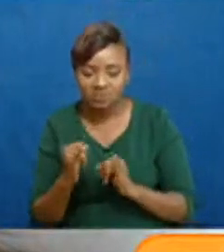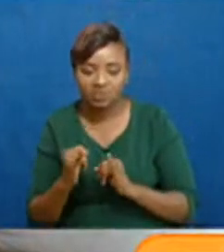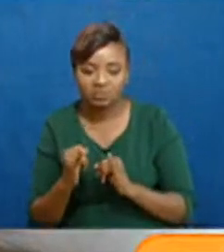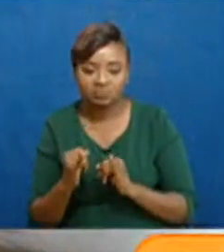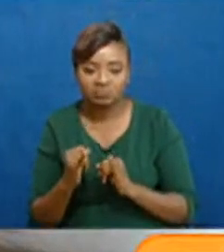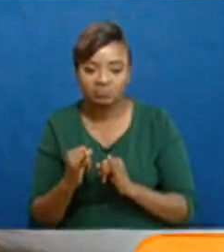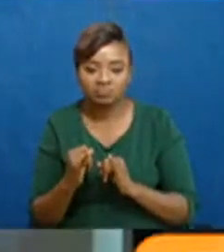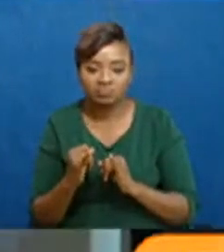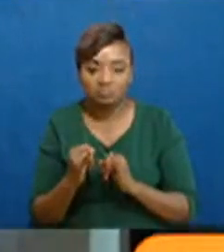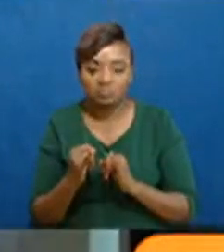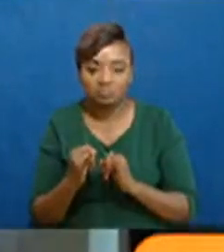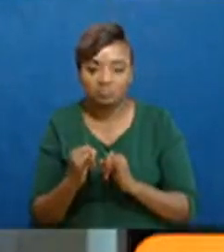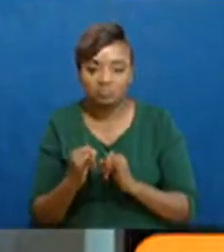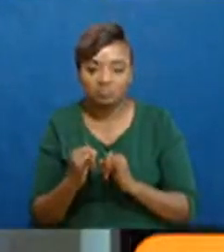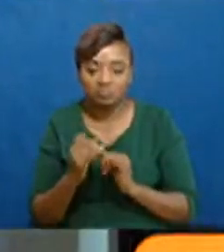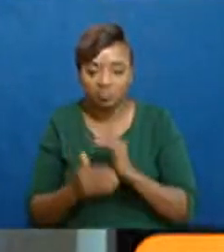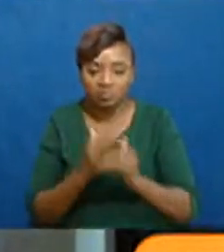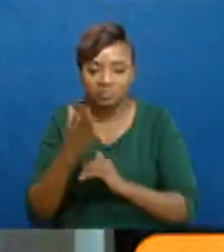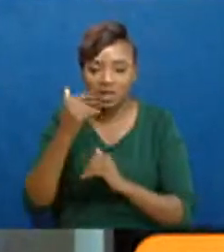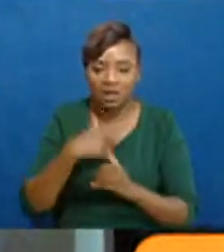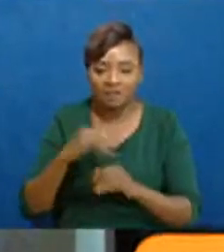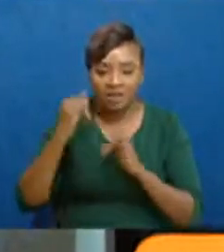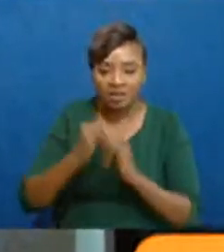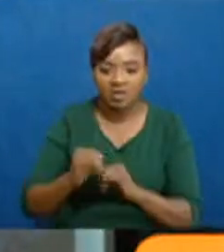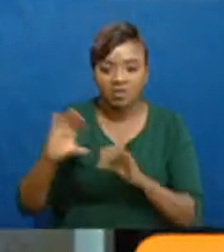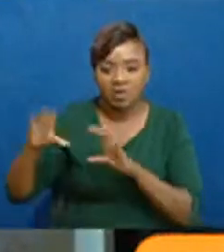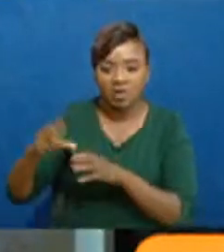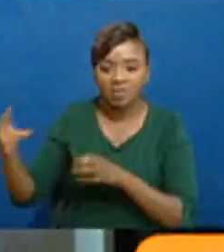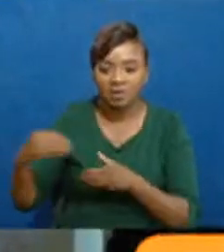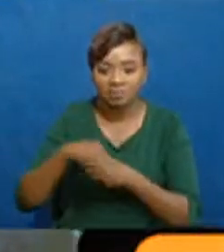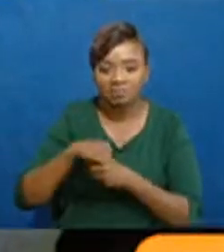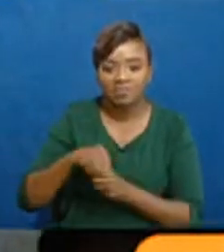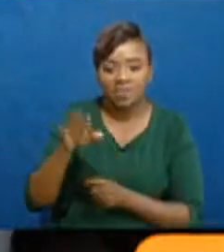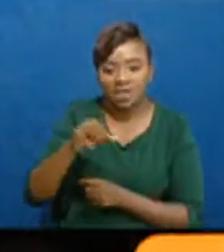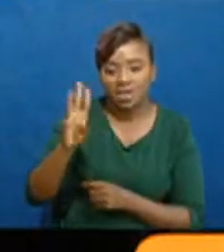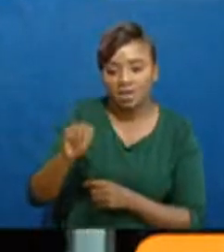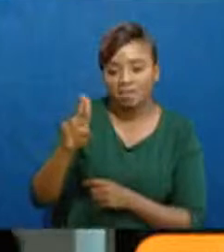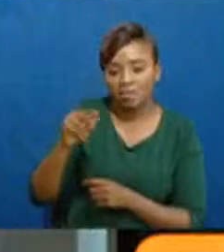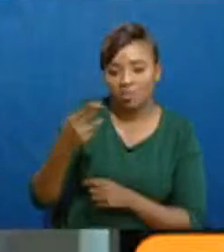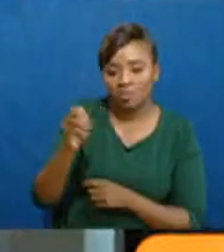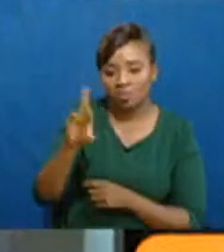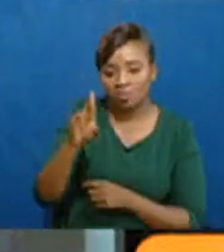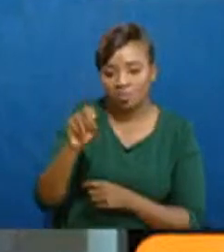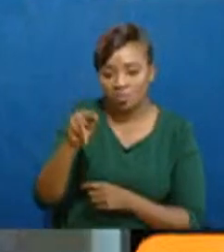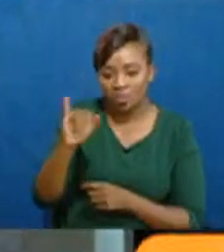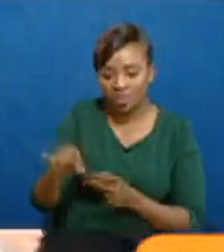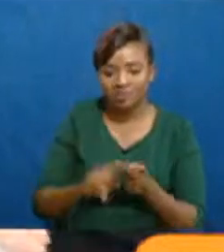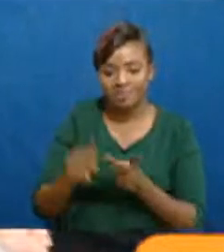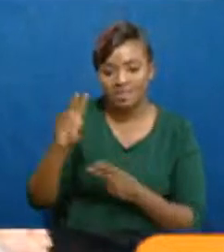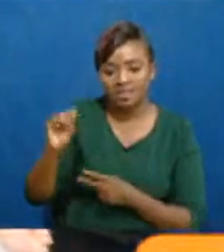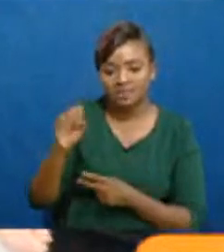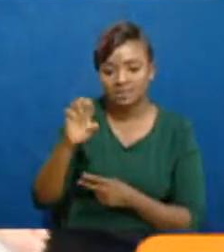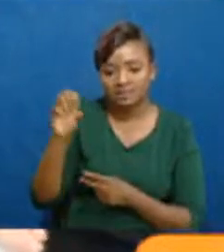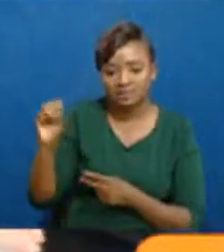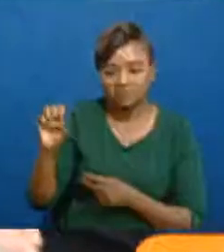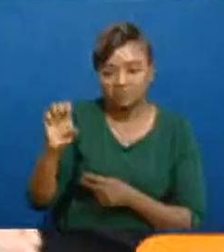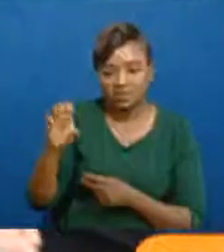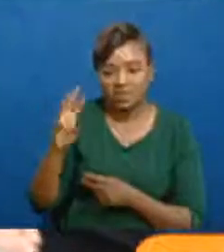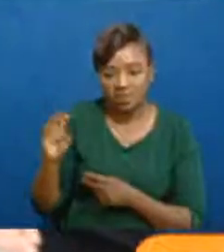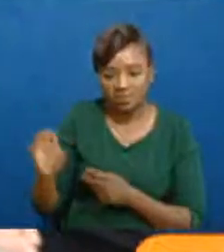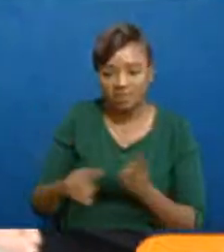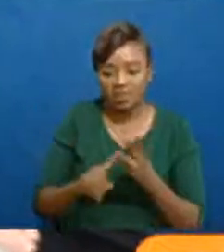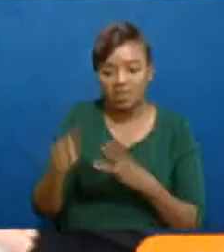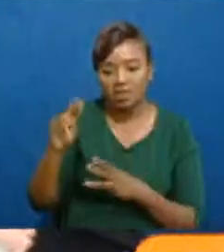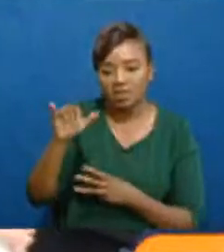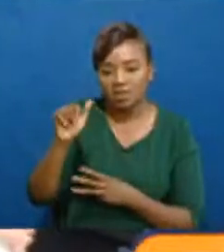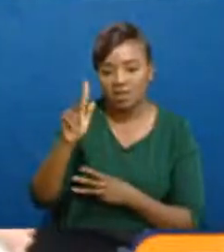a new company to roll out the sanitation network in Muhoroni, Seme and Nyakach sub-counties. The village drill